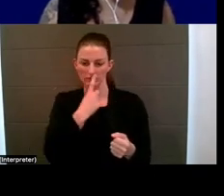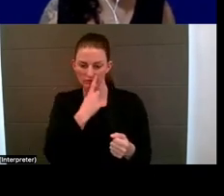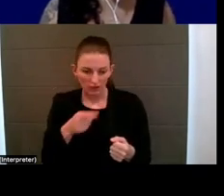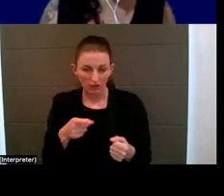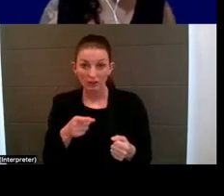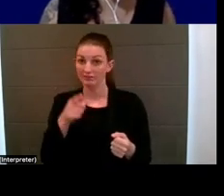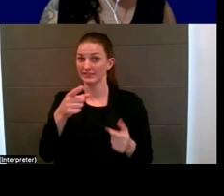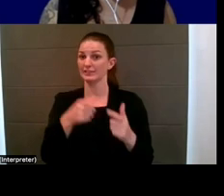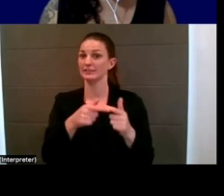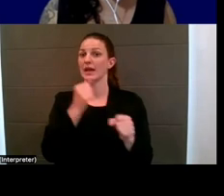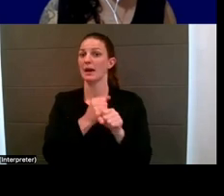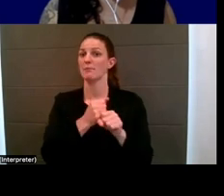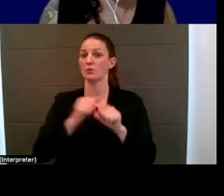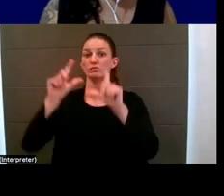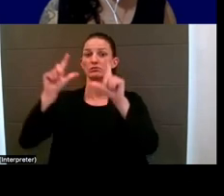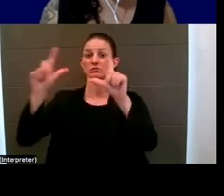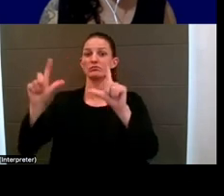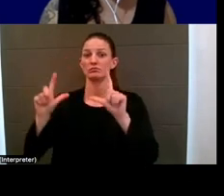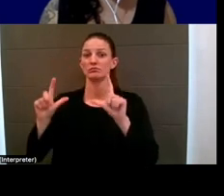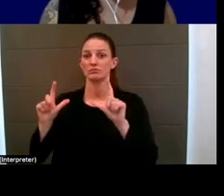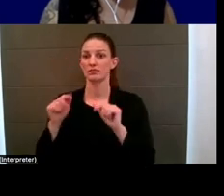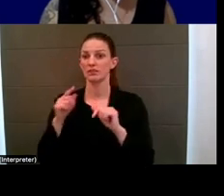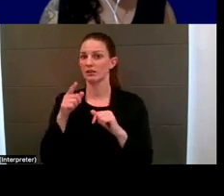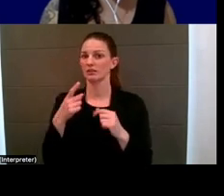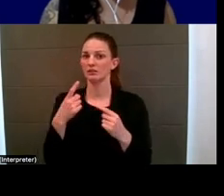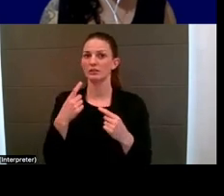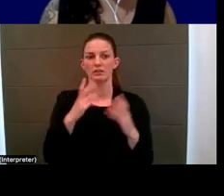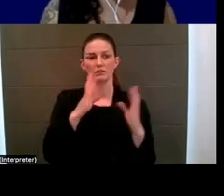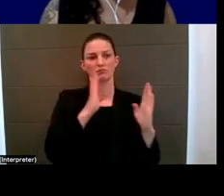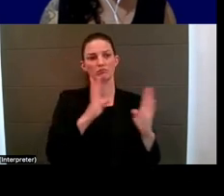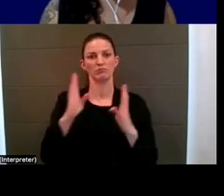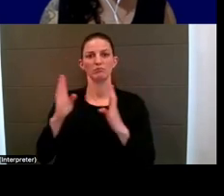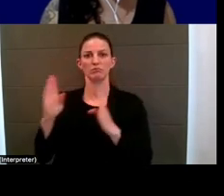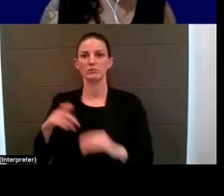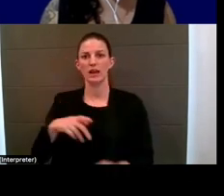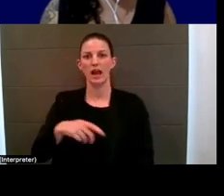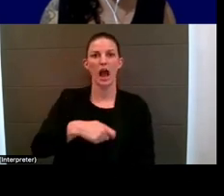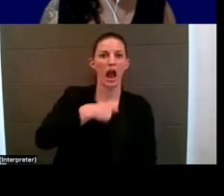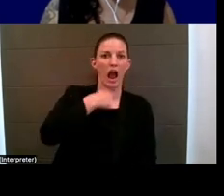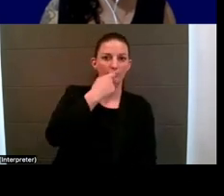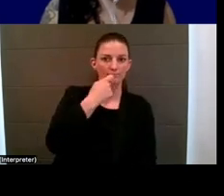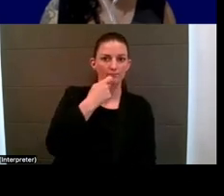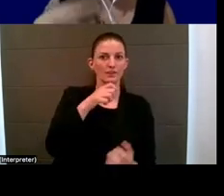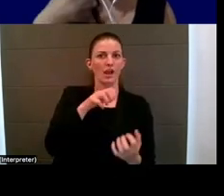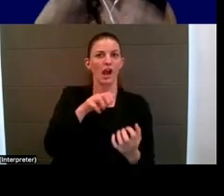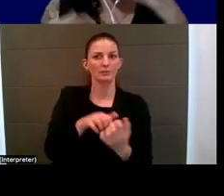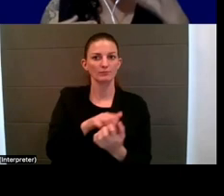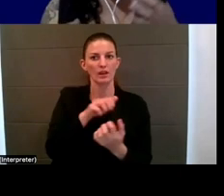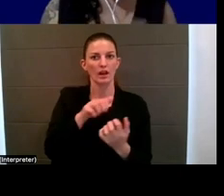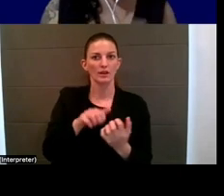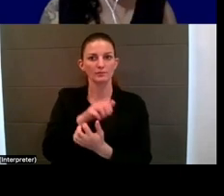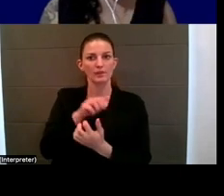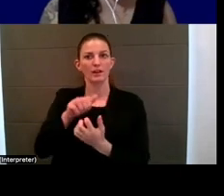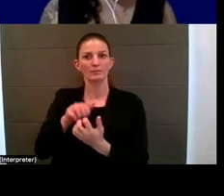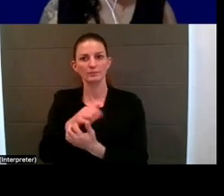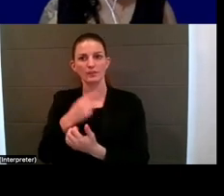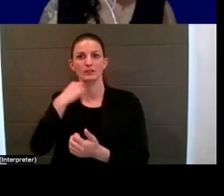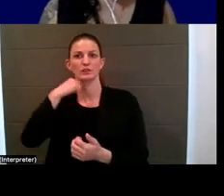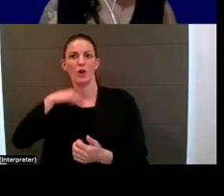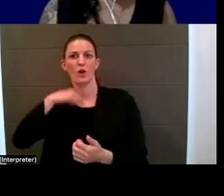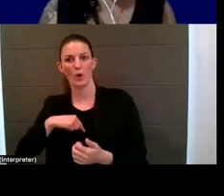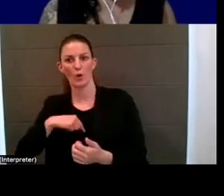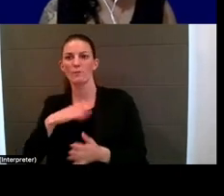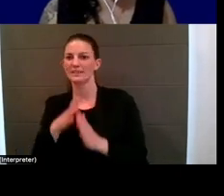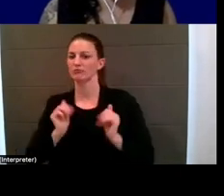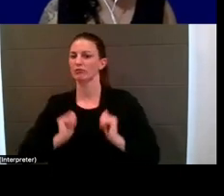visual supports for the stages in eating and swallowing. There's bite, chew, chew, swallow to help practice chewing. And